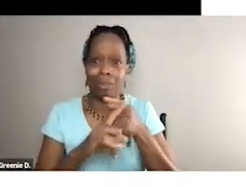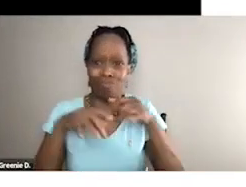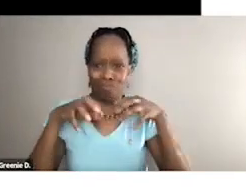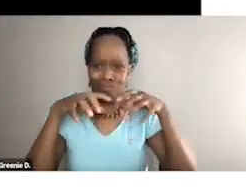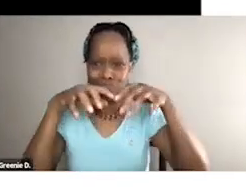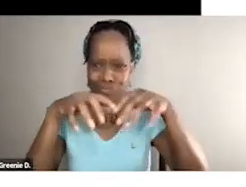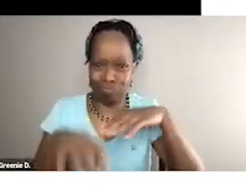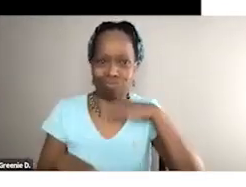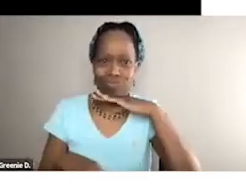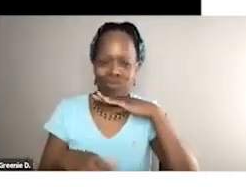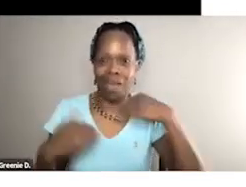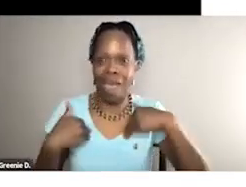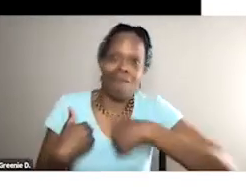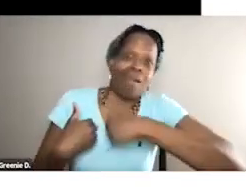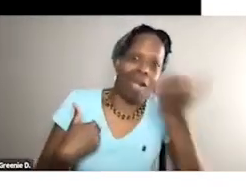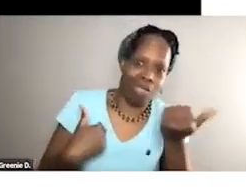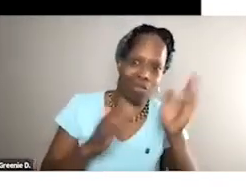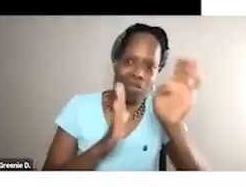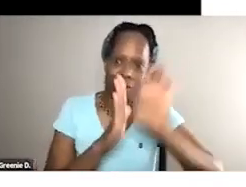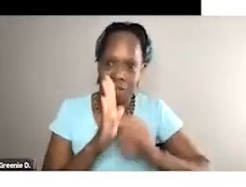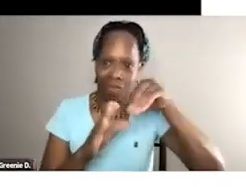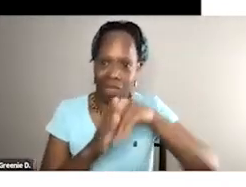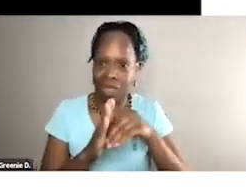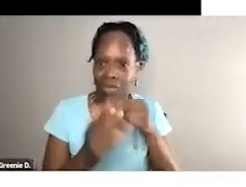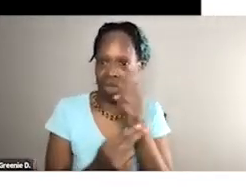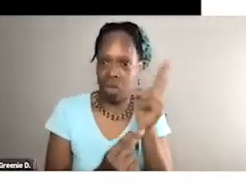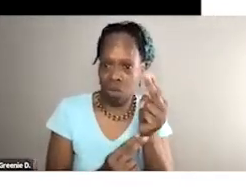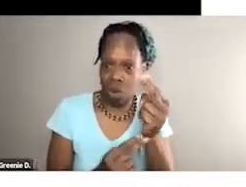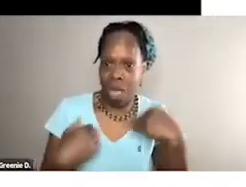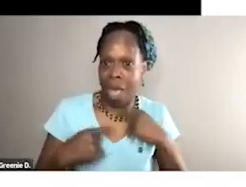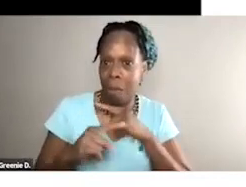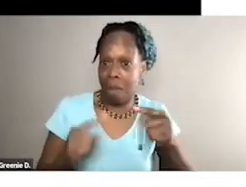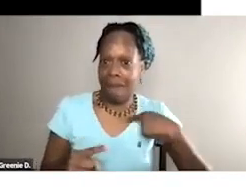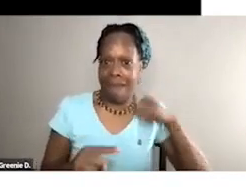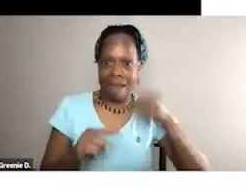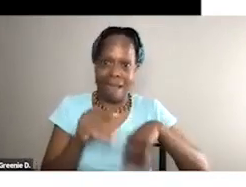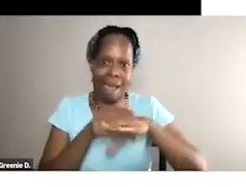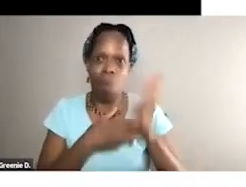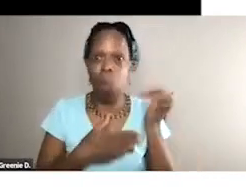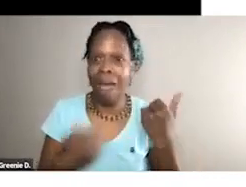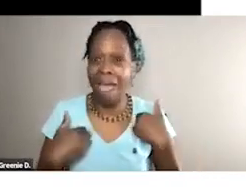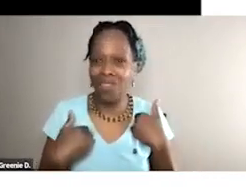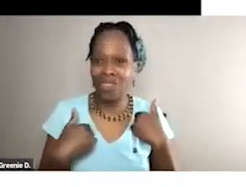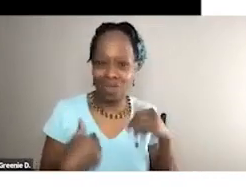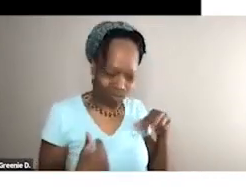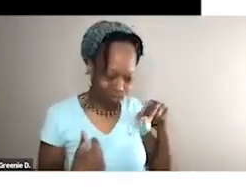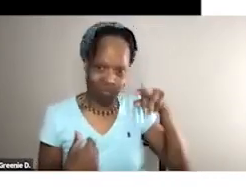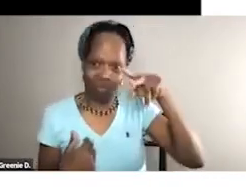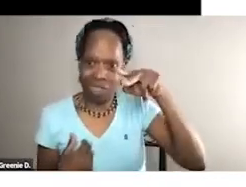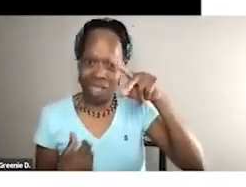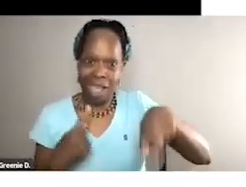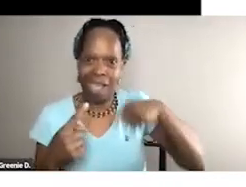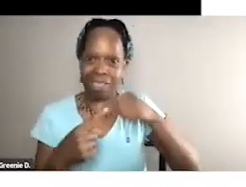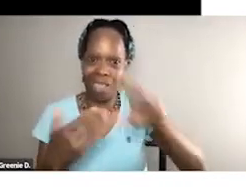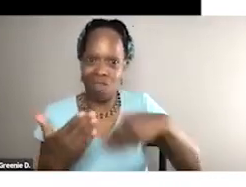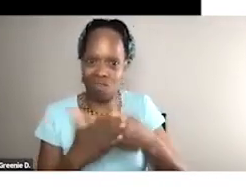this hotel, but we can't get to them because there's stairs to the elevator. Hi. Hola. I